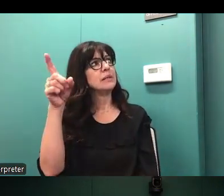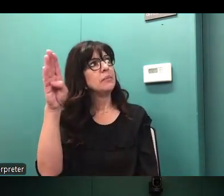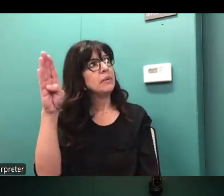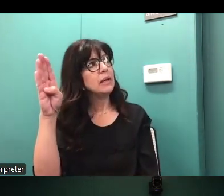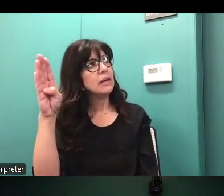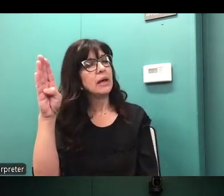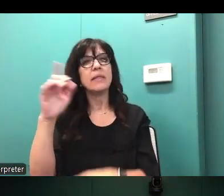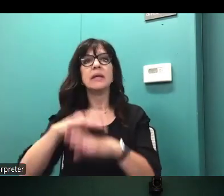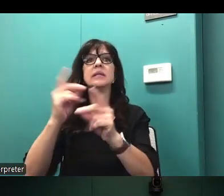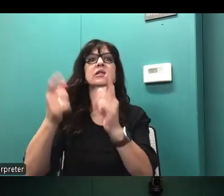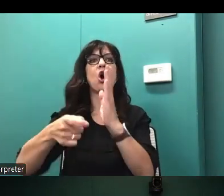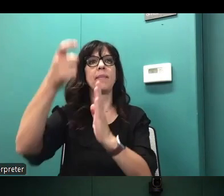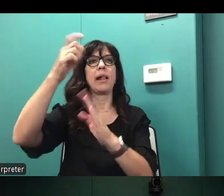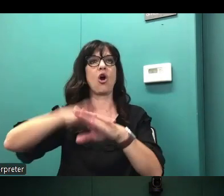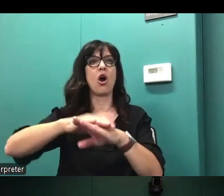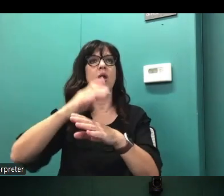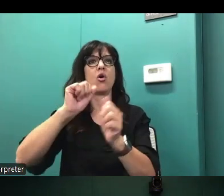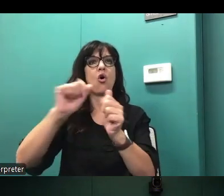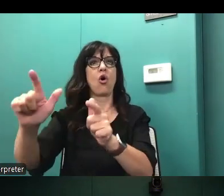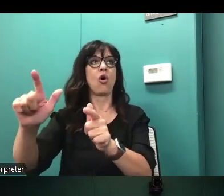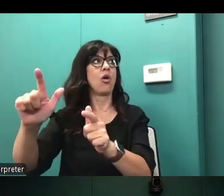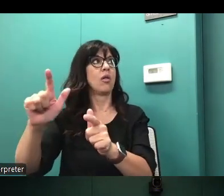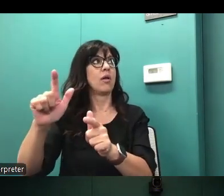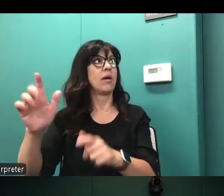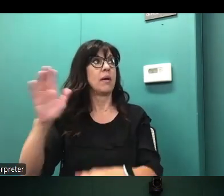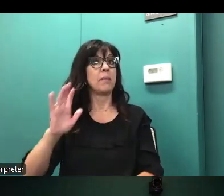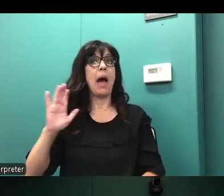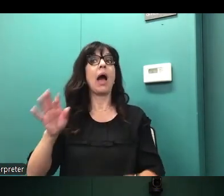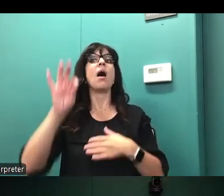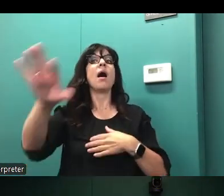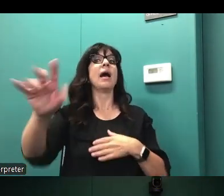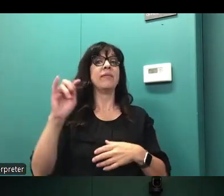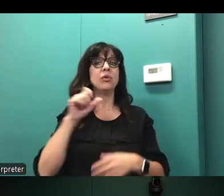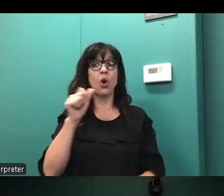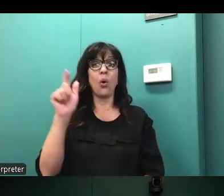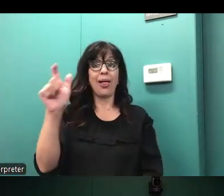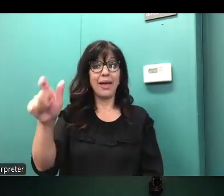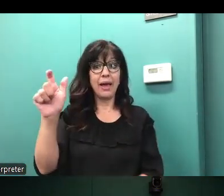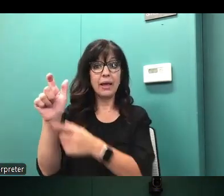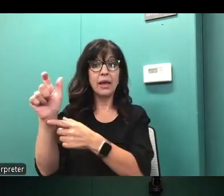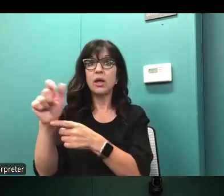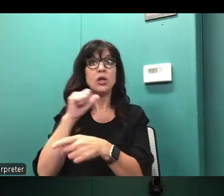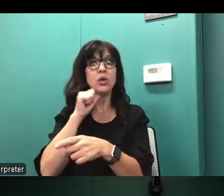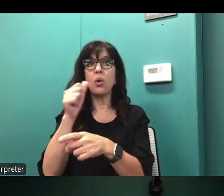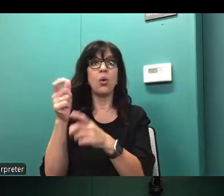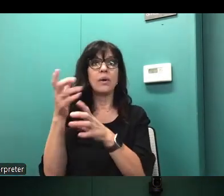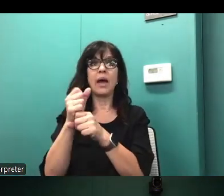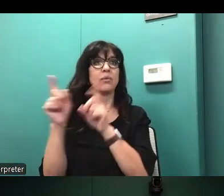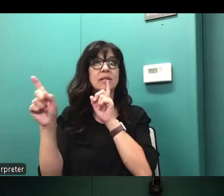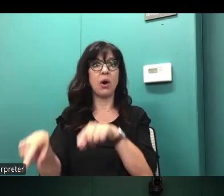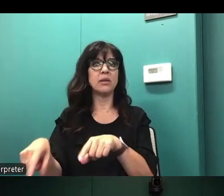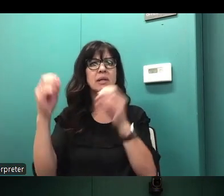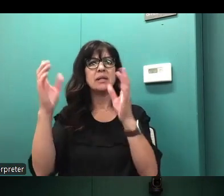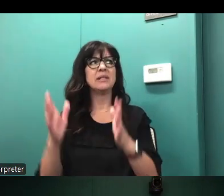this is automatically on every single one. If you do, this is back in my tips. If you do not click this, you will not get responses and you will get